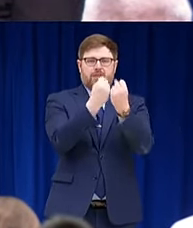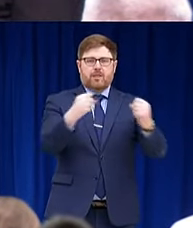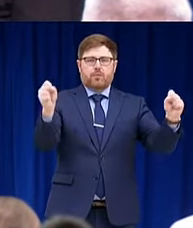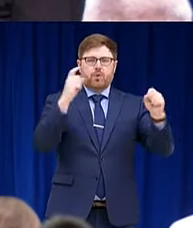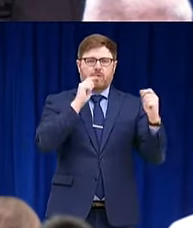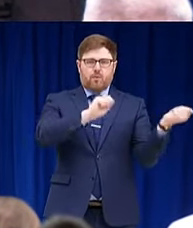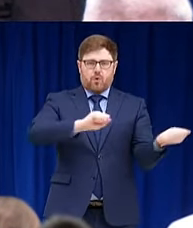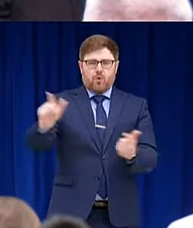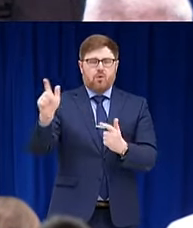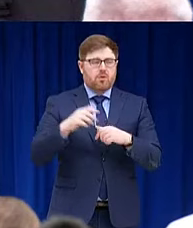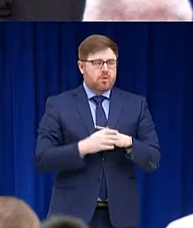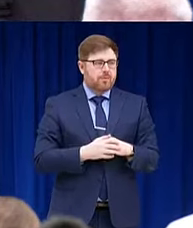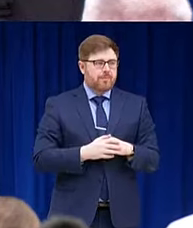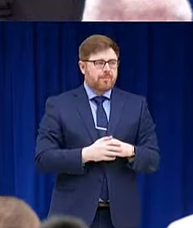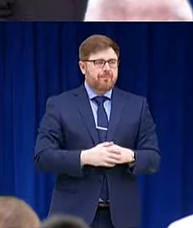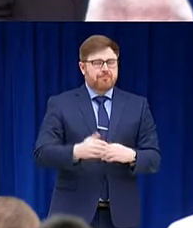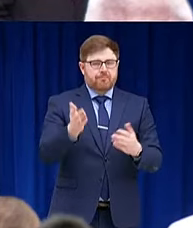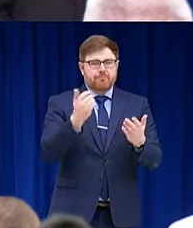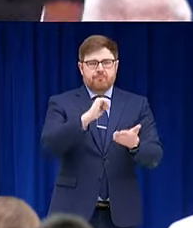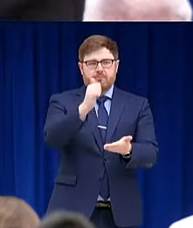of love. Amen.